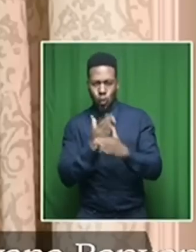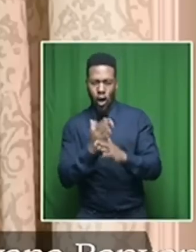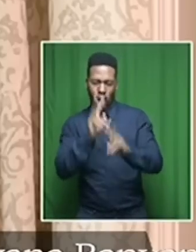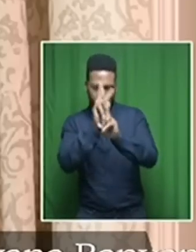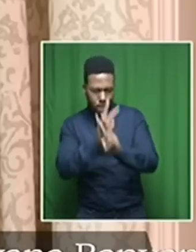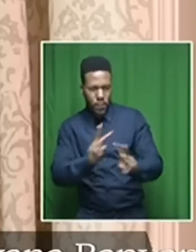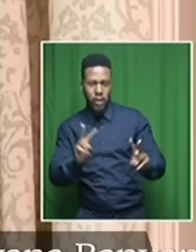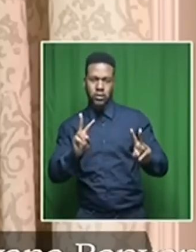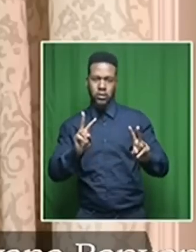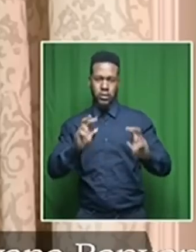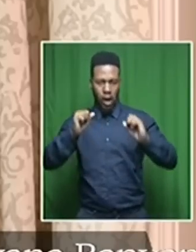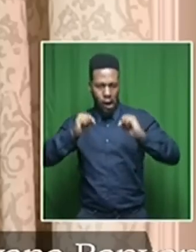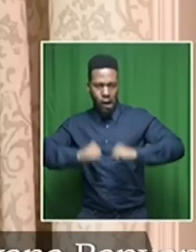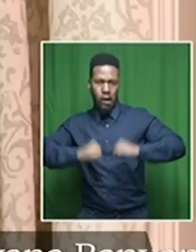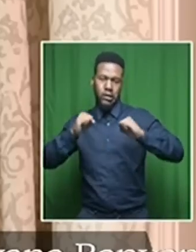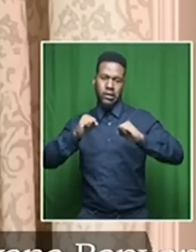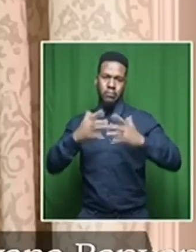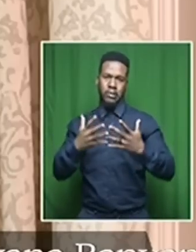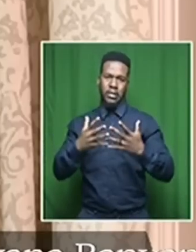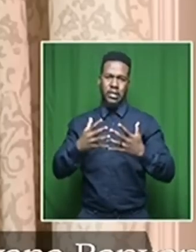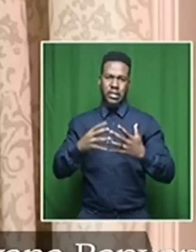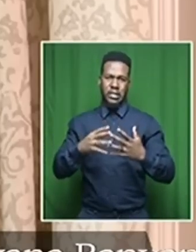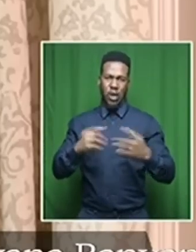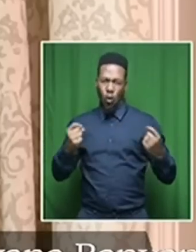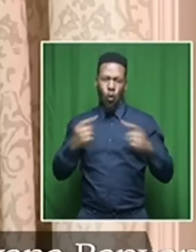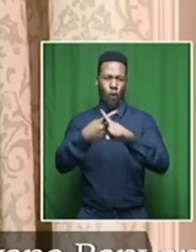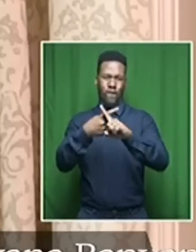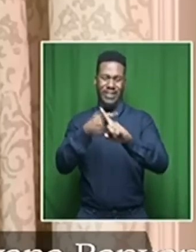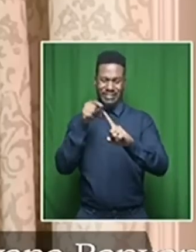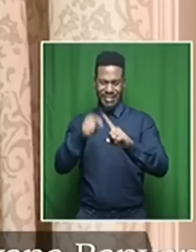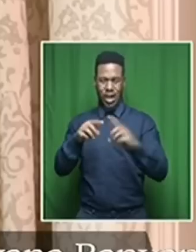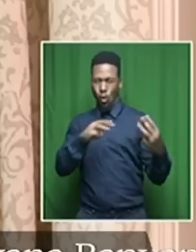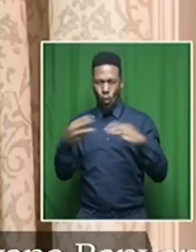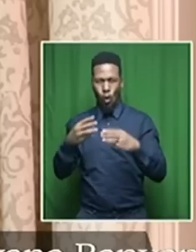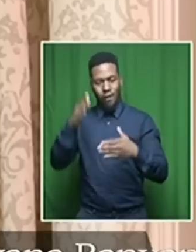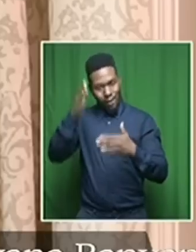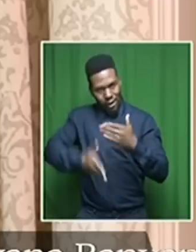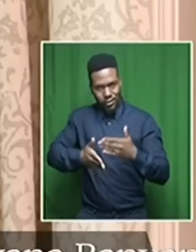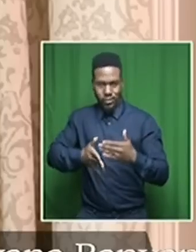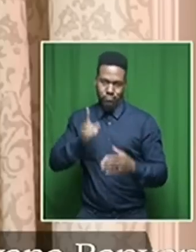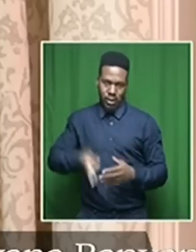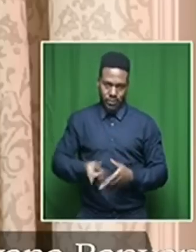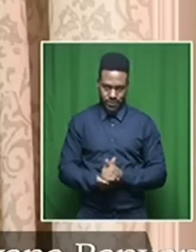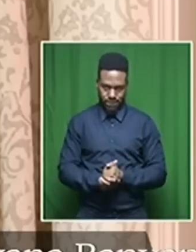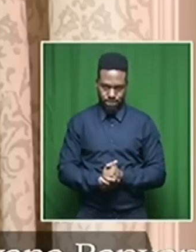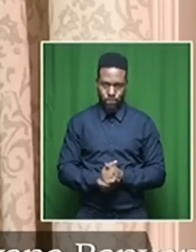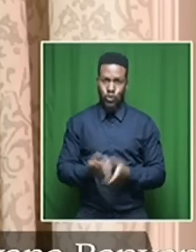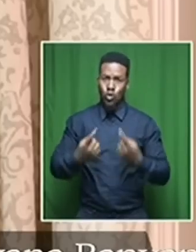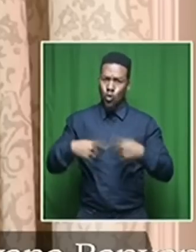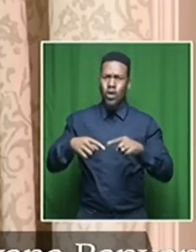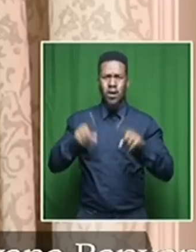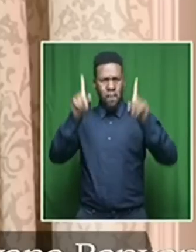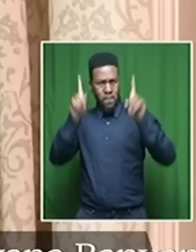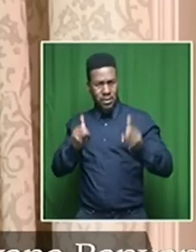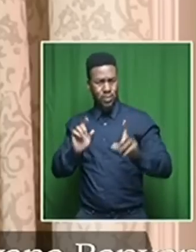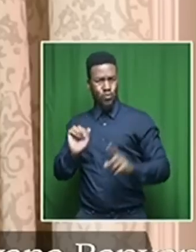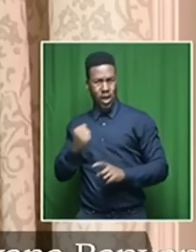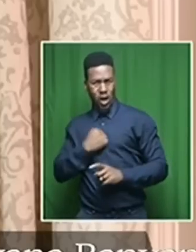peace, and an end to conflict and war. We have maintained a principled